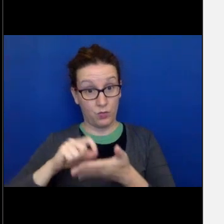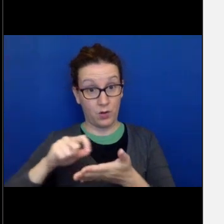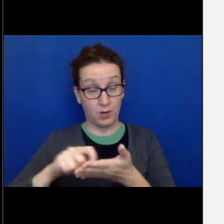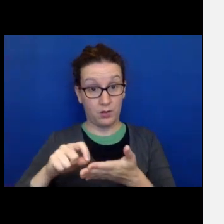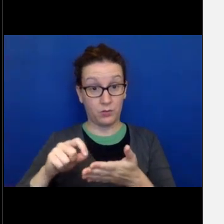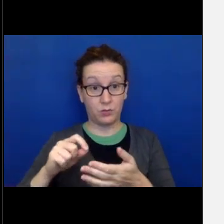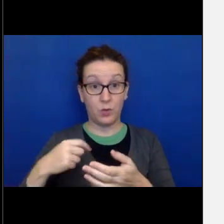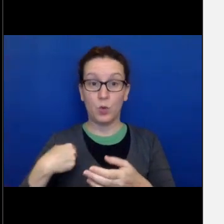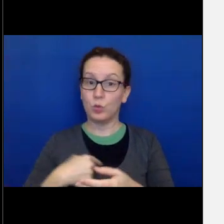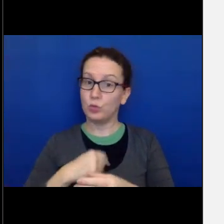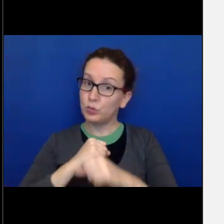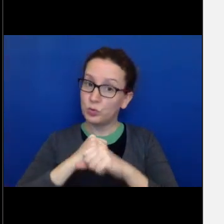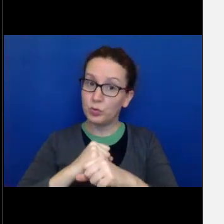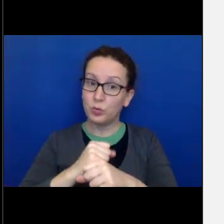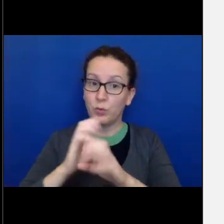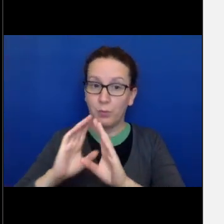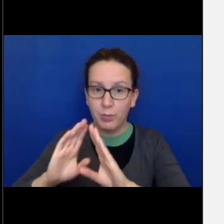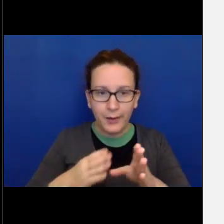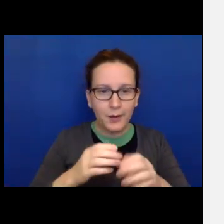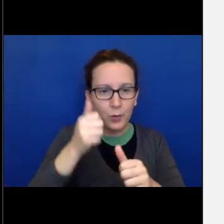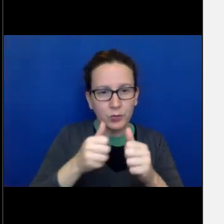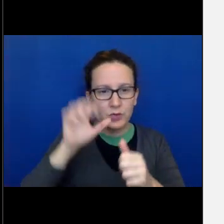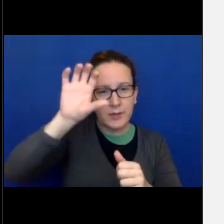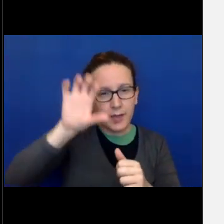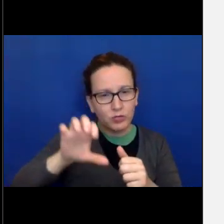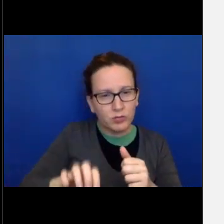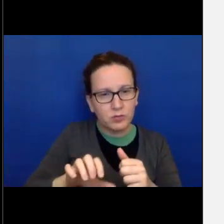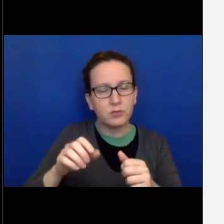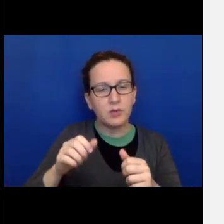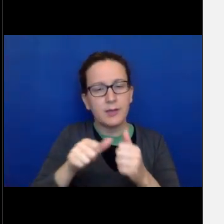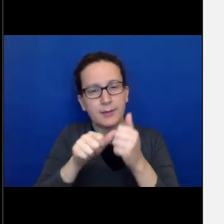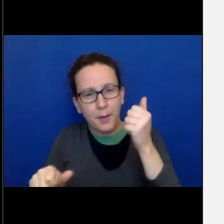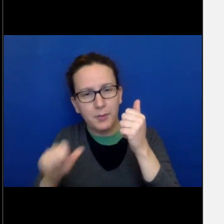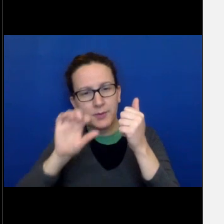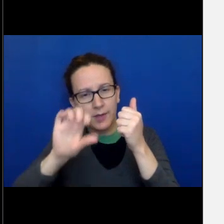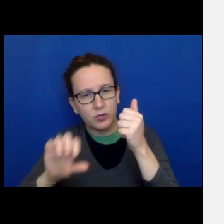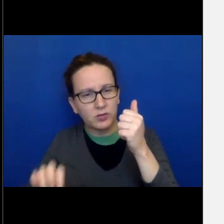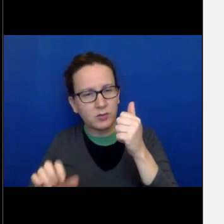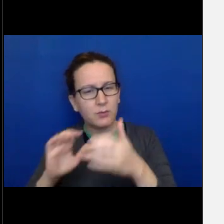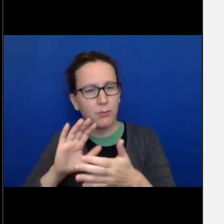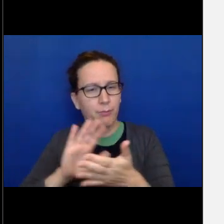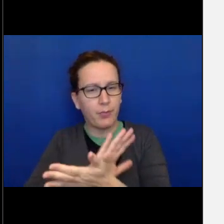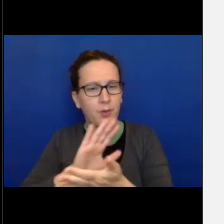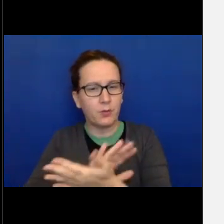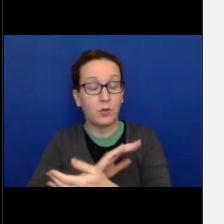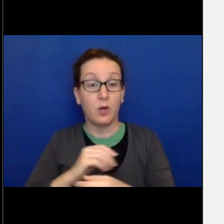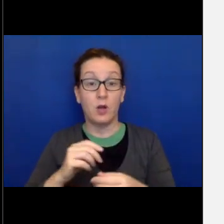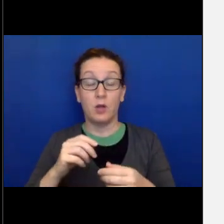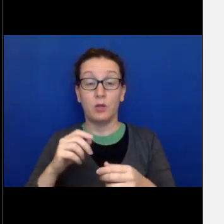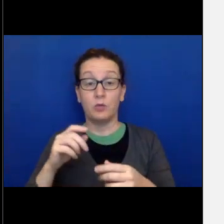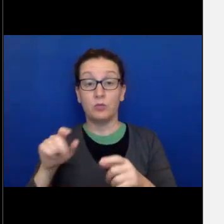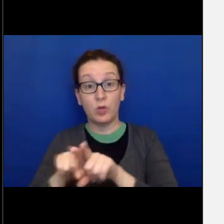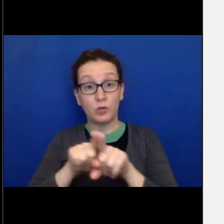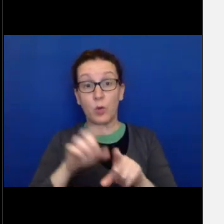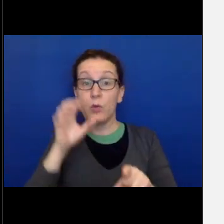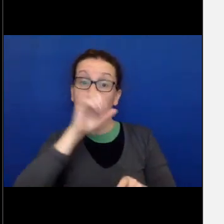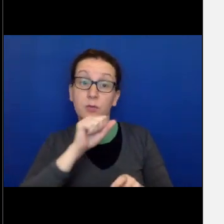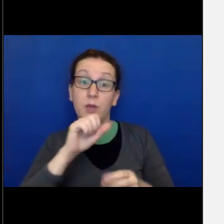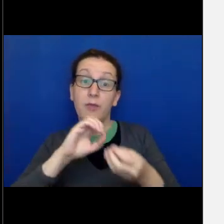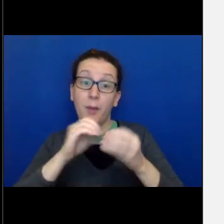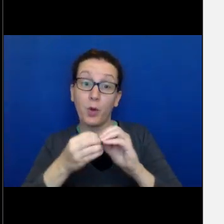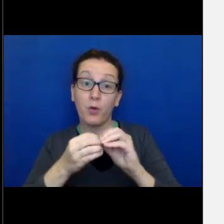sure to plan out the sections and the subsections of the paper, as well as to estimate the number of pages for each section.